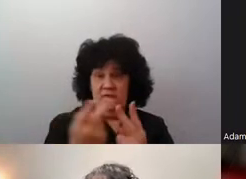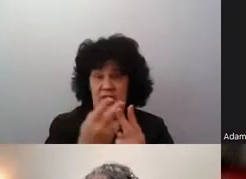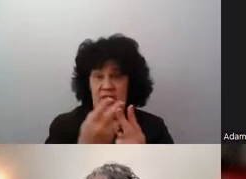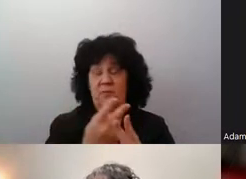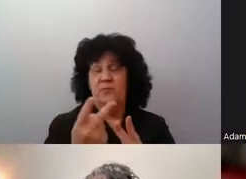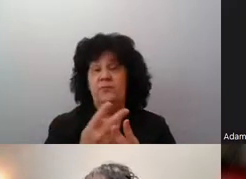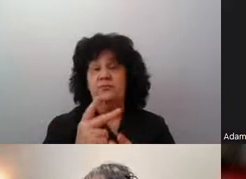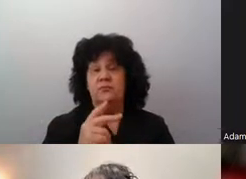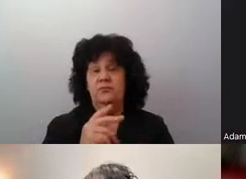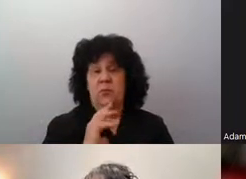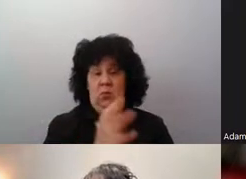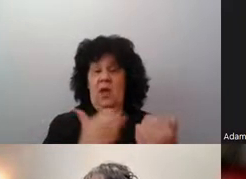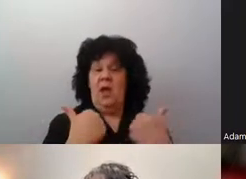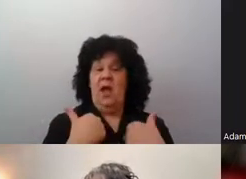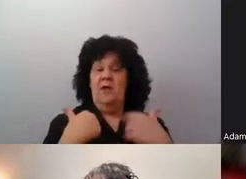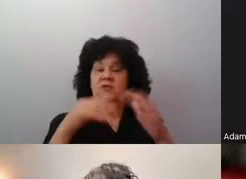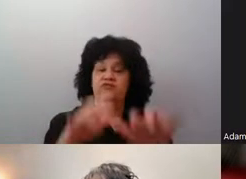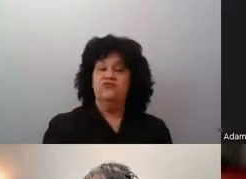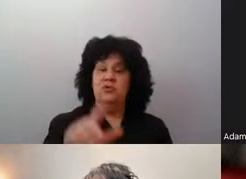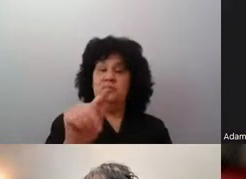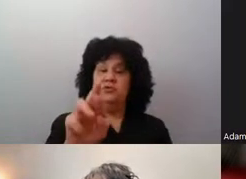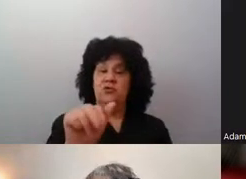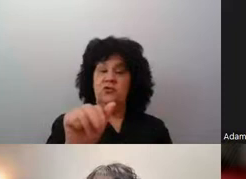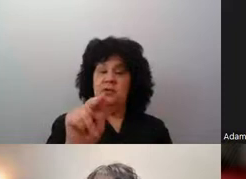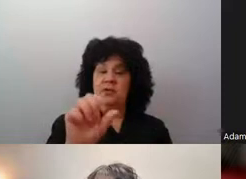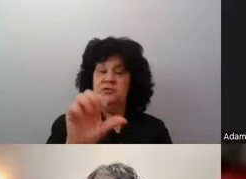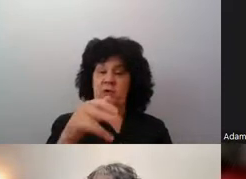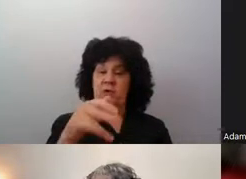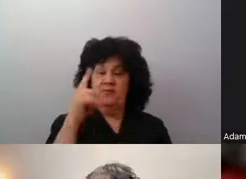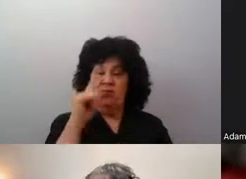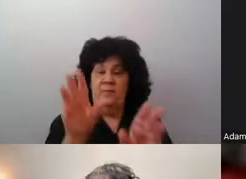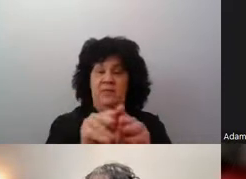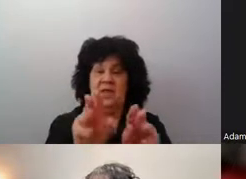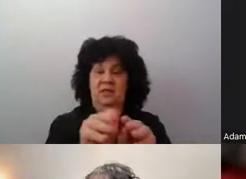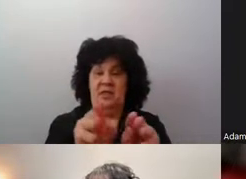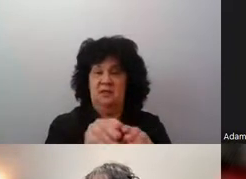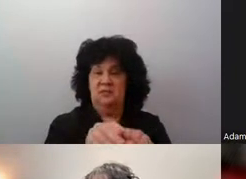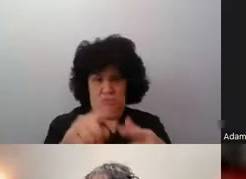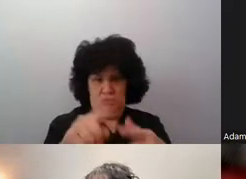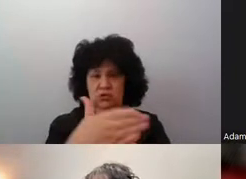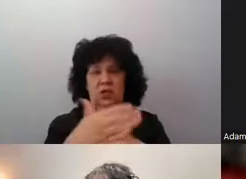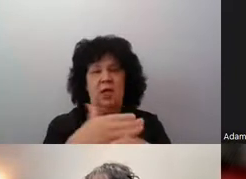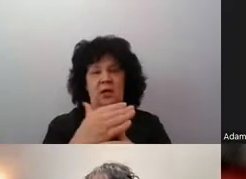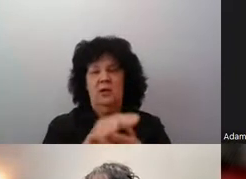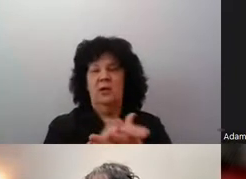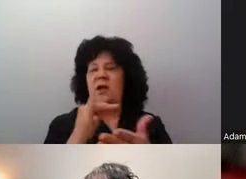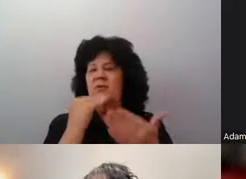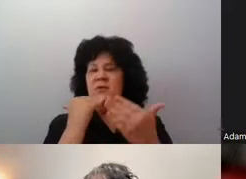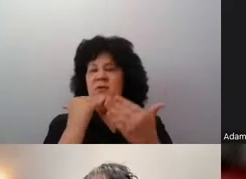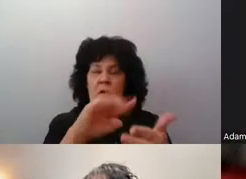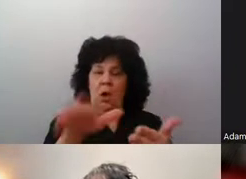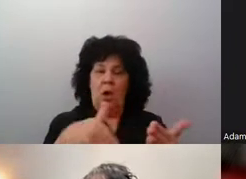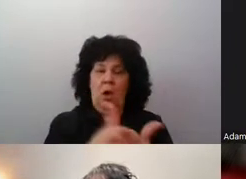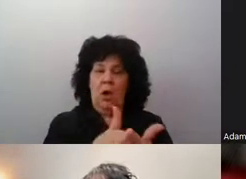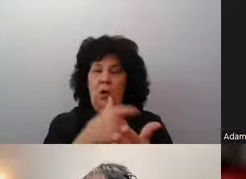we do transcripts for our meetings, so we also have those available because there was so much information shared. I thank you to all of those who put comments